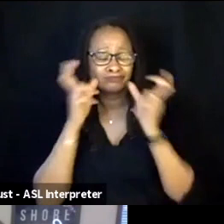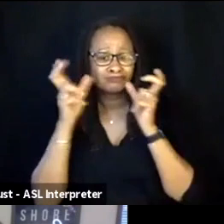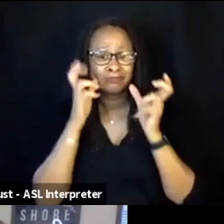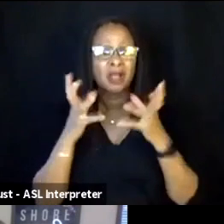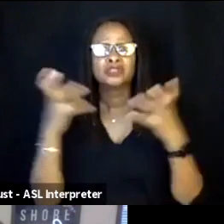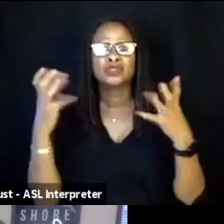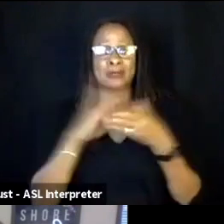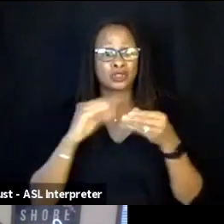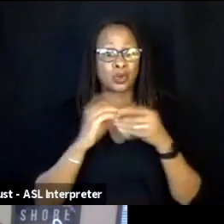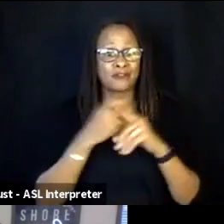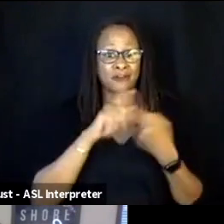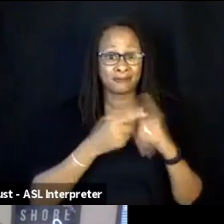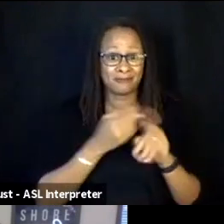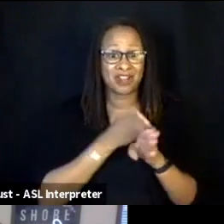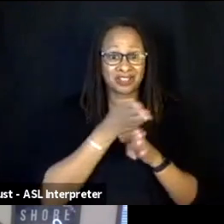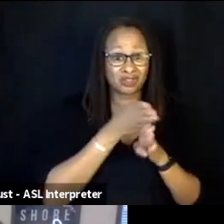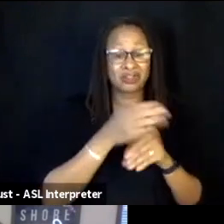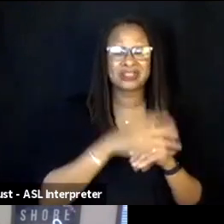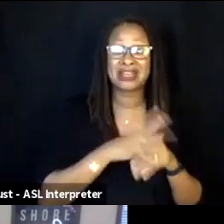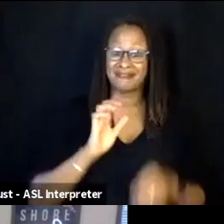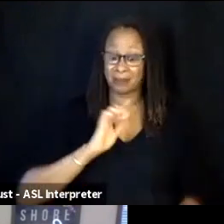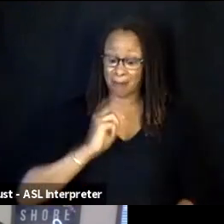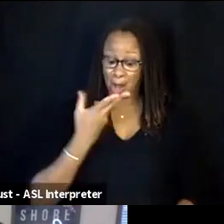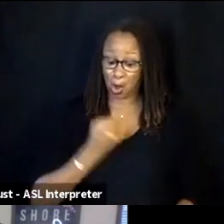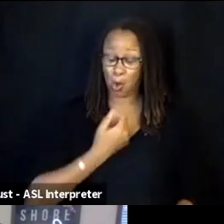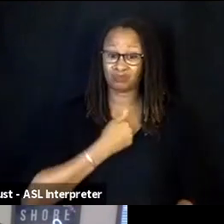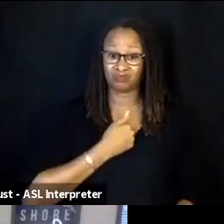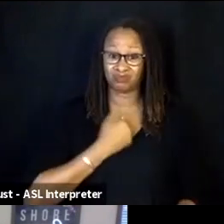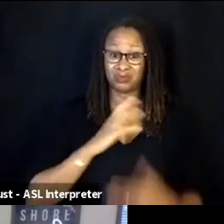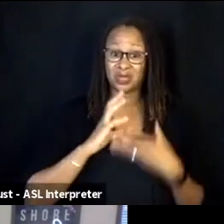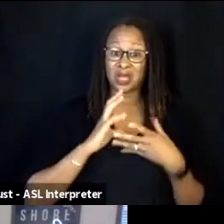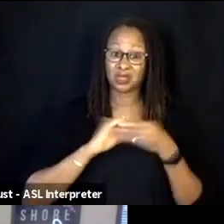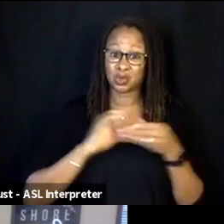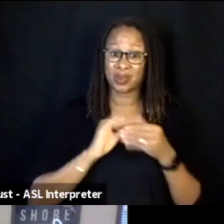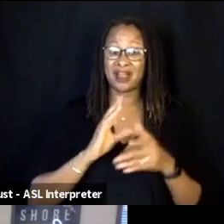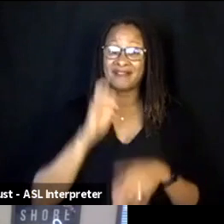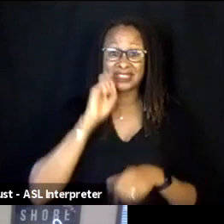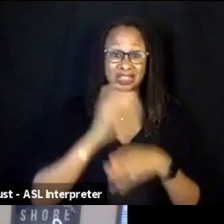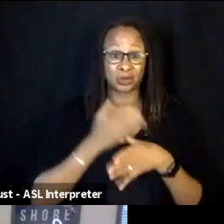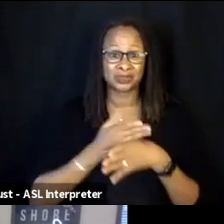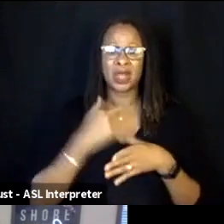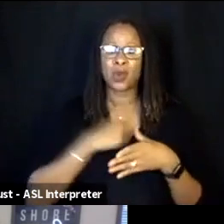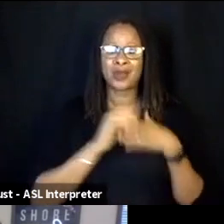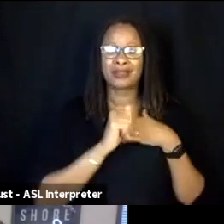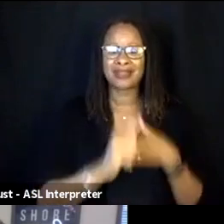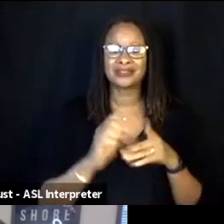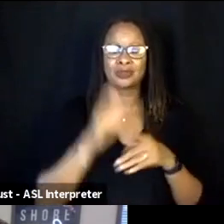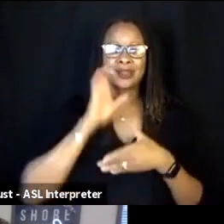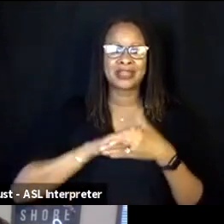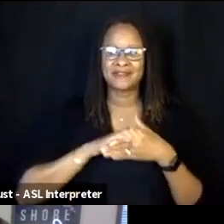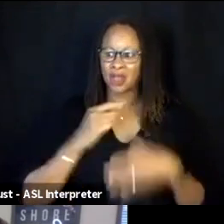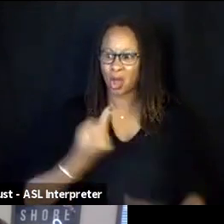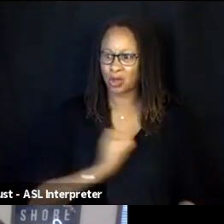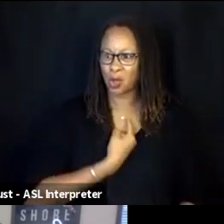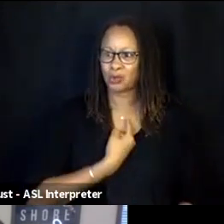career from friends, and certainly having my own stories of sexual harassment. And so many times you're led to believe that you're alone, that it's an